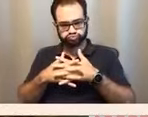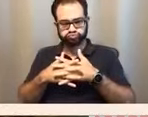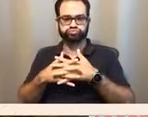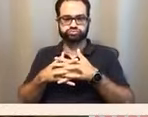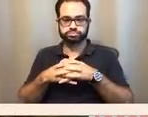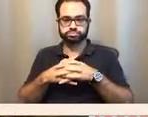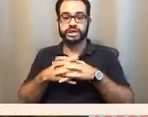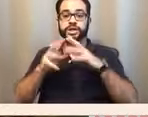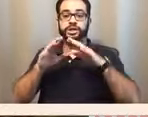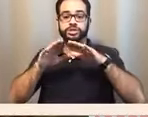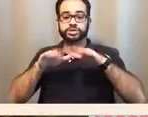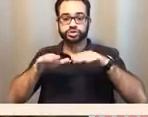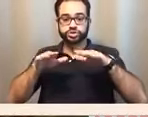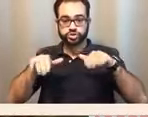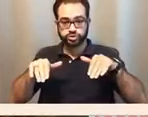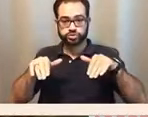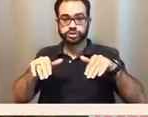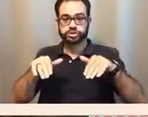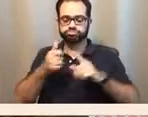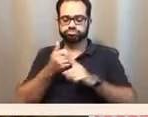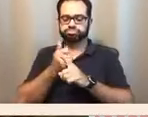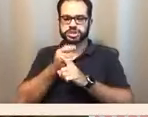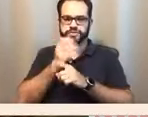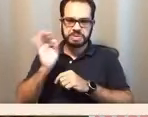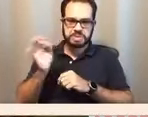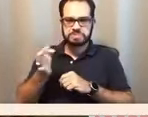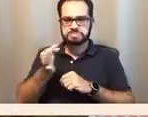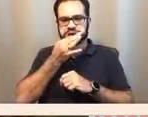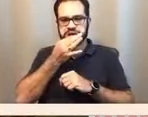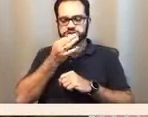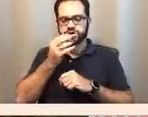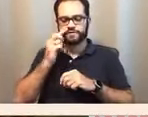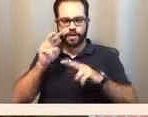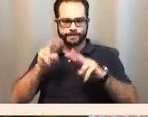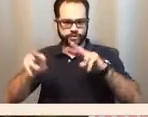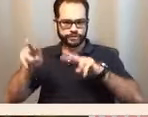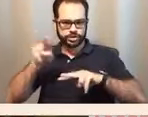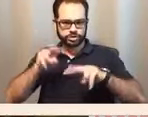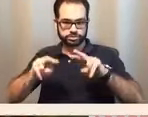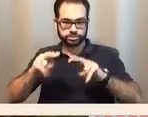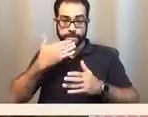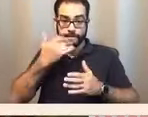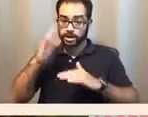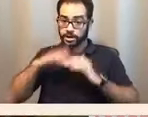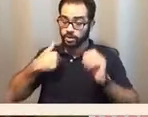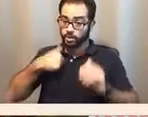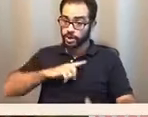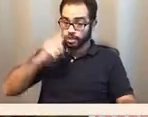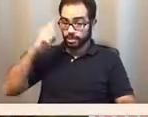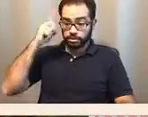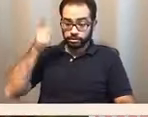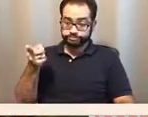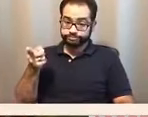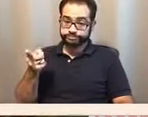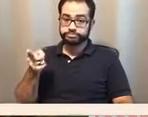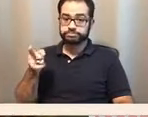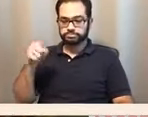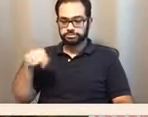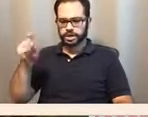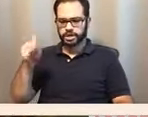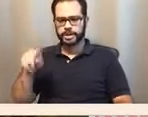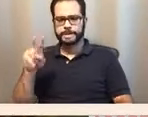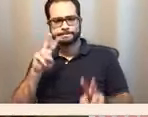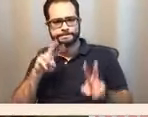are masters of observation, better than what we think. They can observe